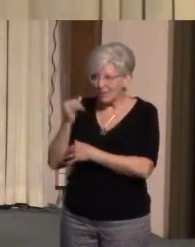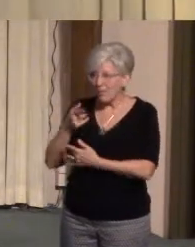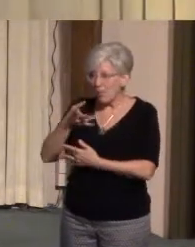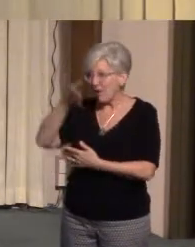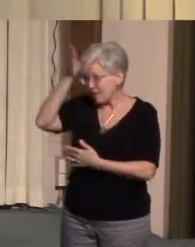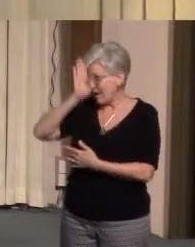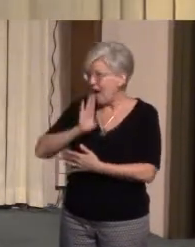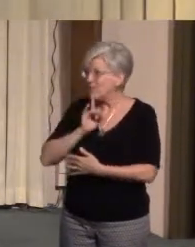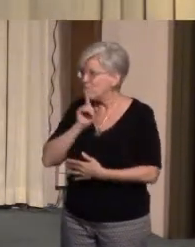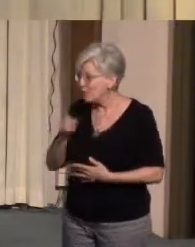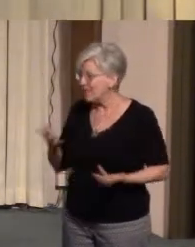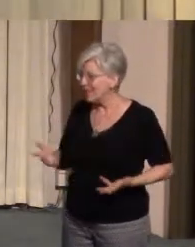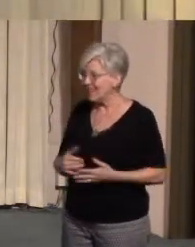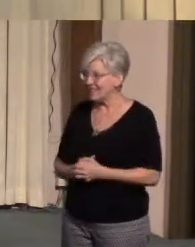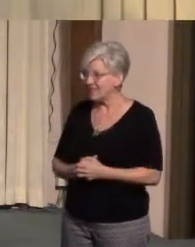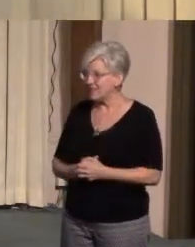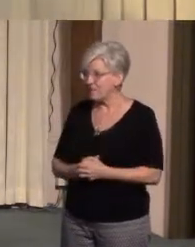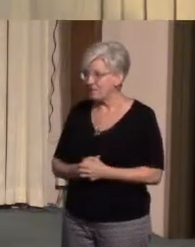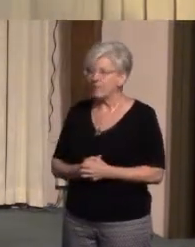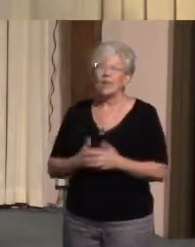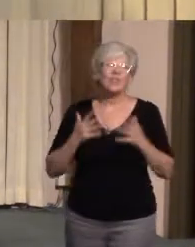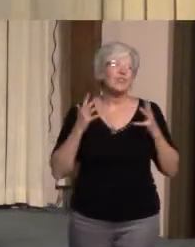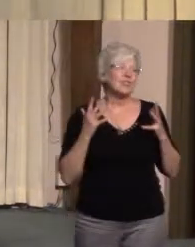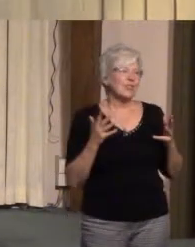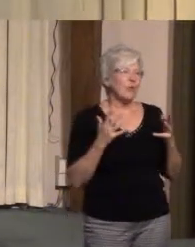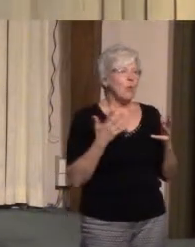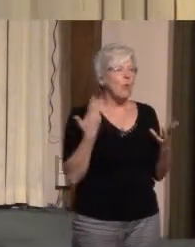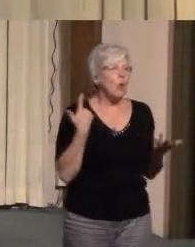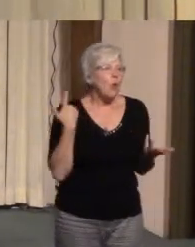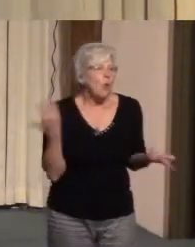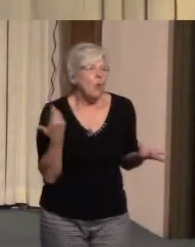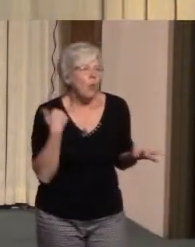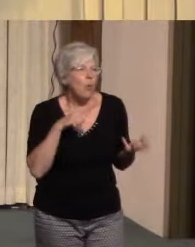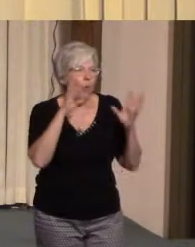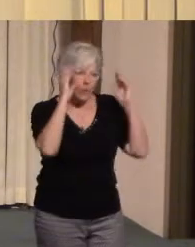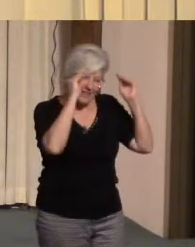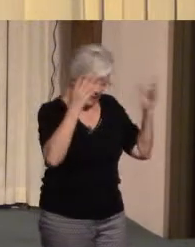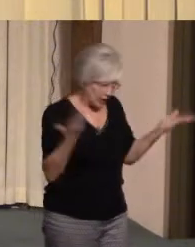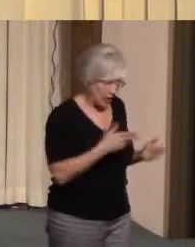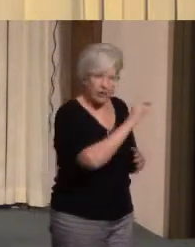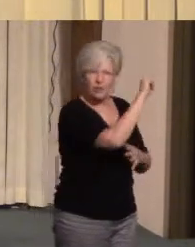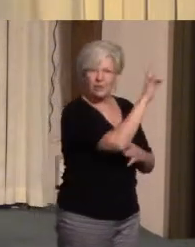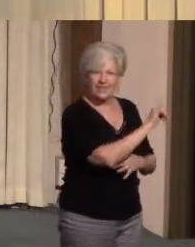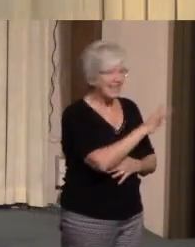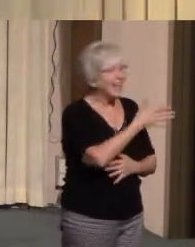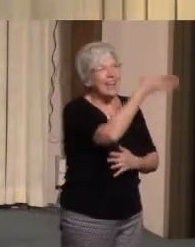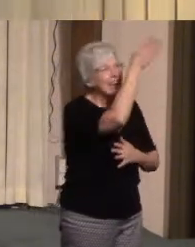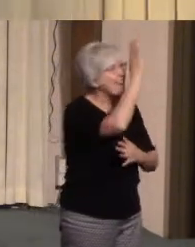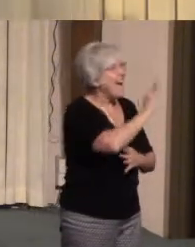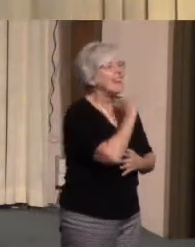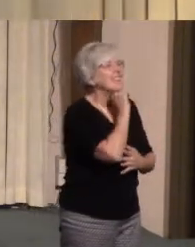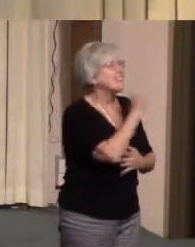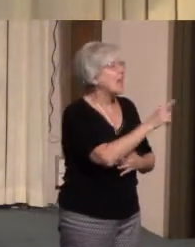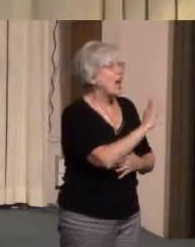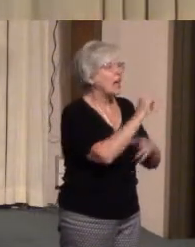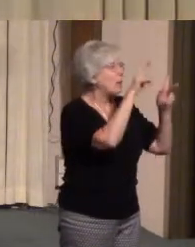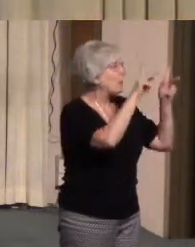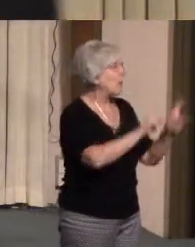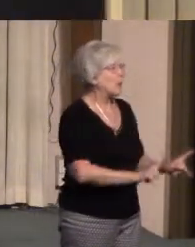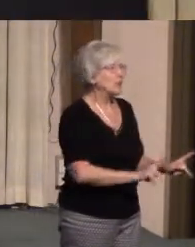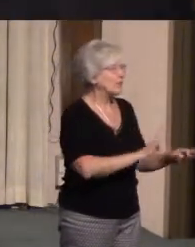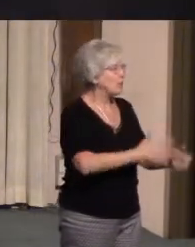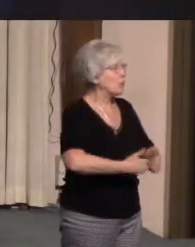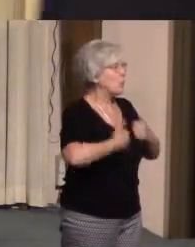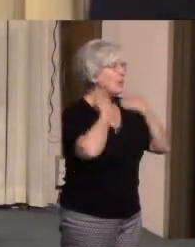what God actually is. So what we teach in Unity is that God is not a person